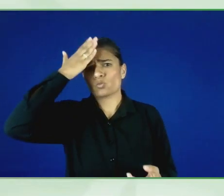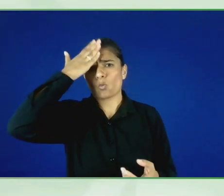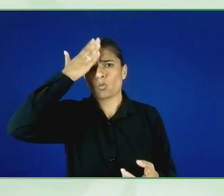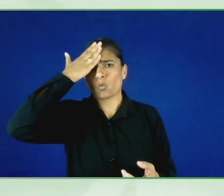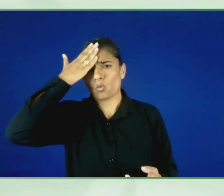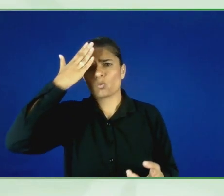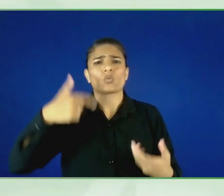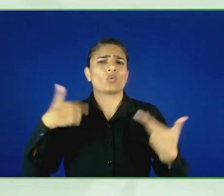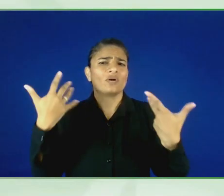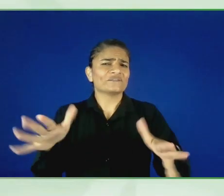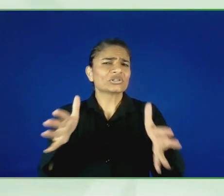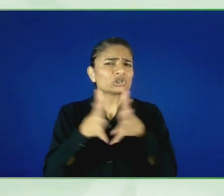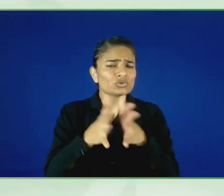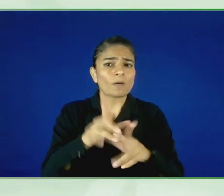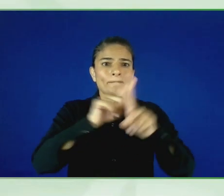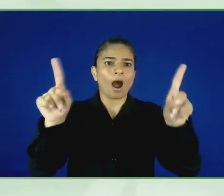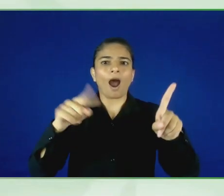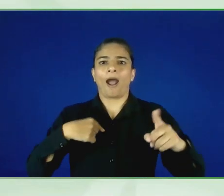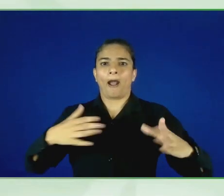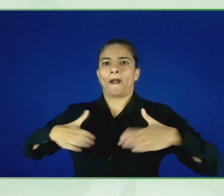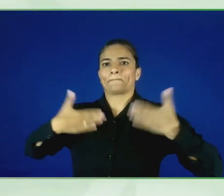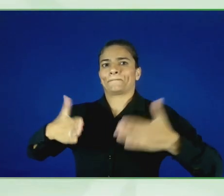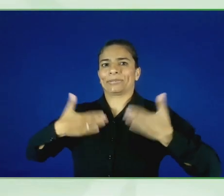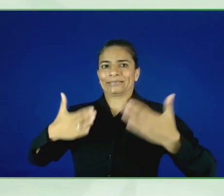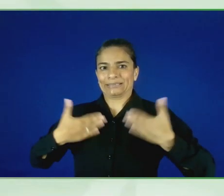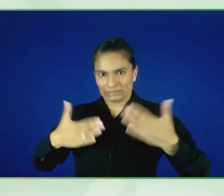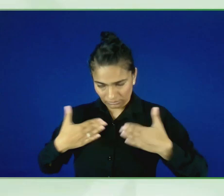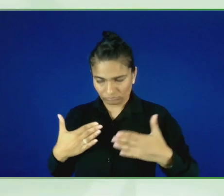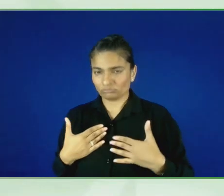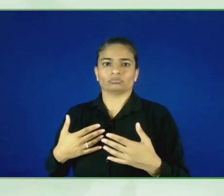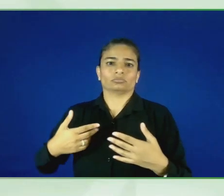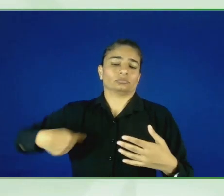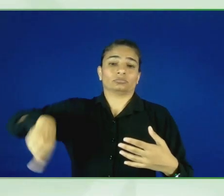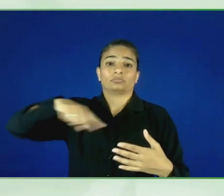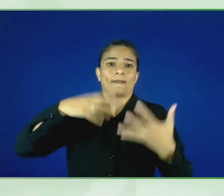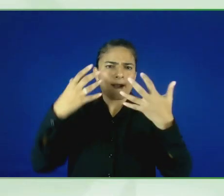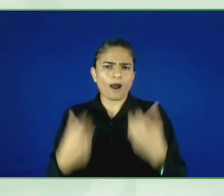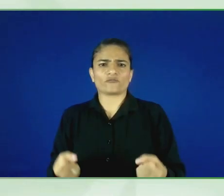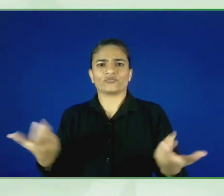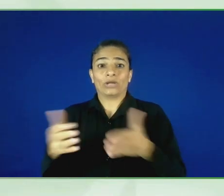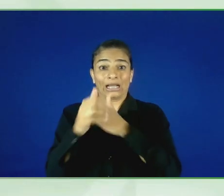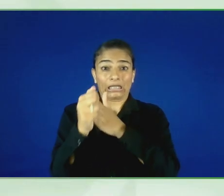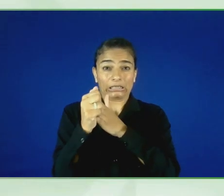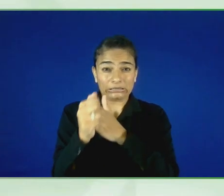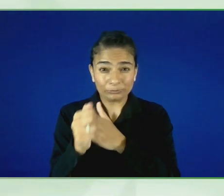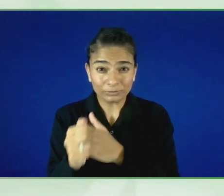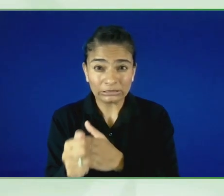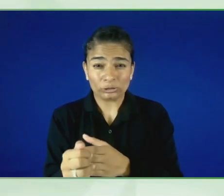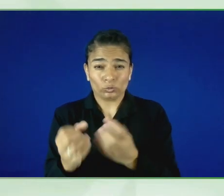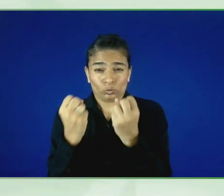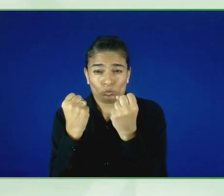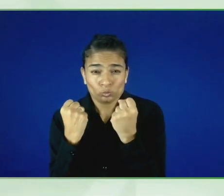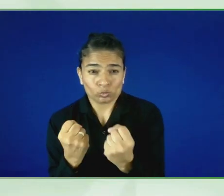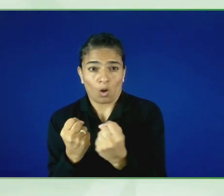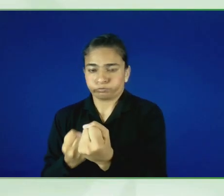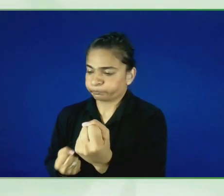do have a strong leadership commitment that really supports the implementation of our strategy and global